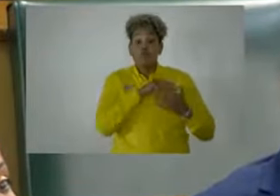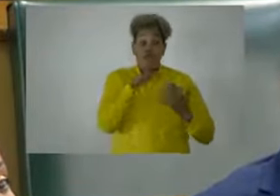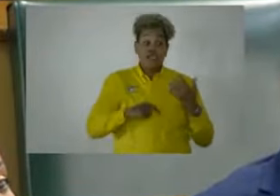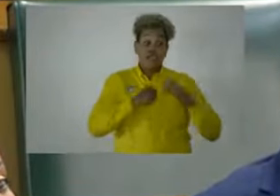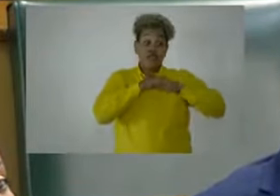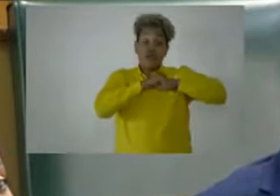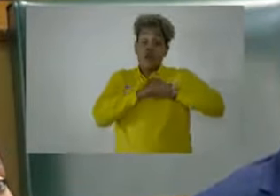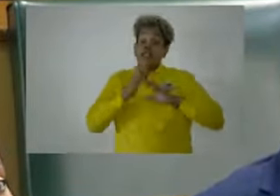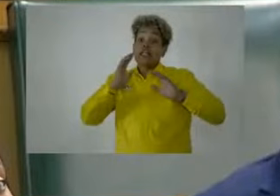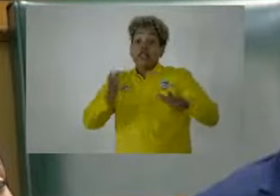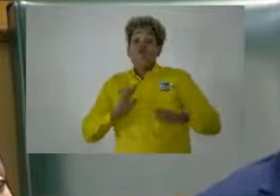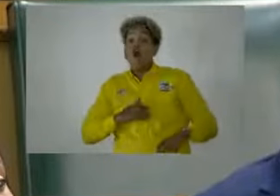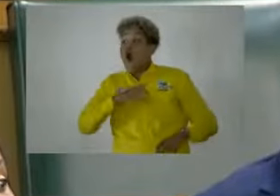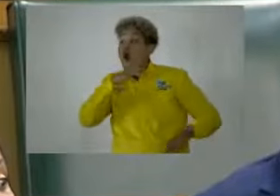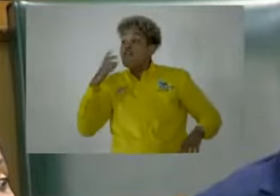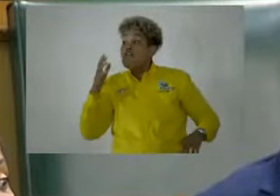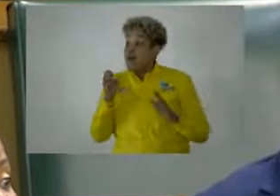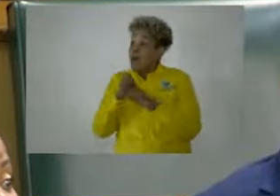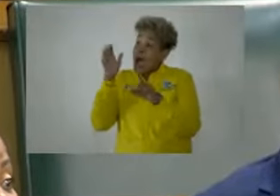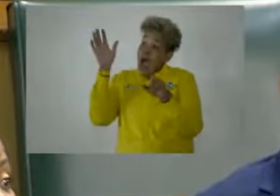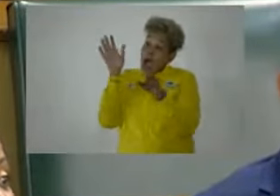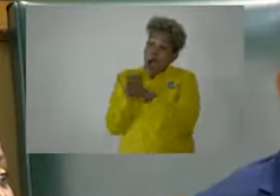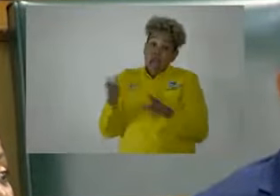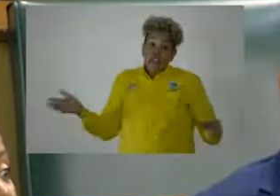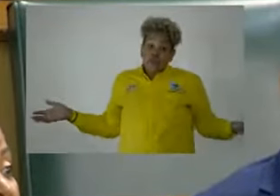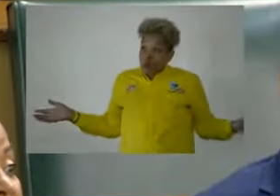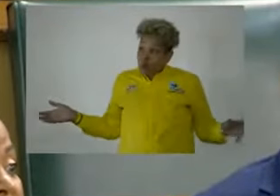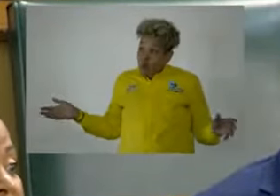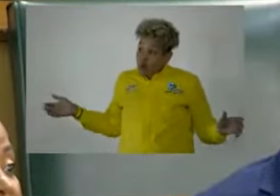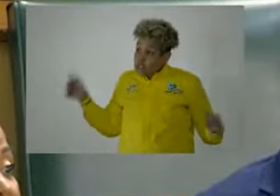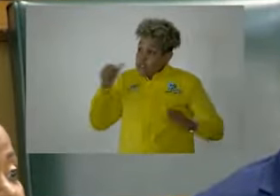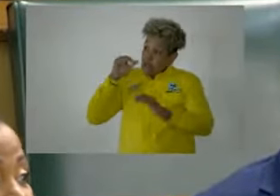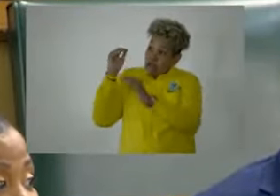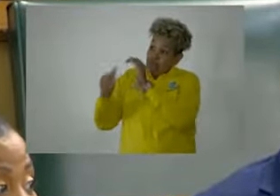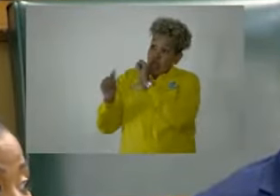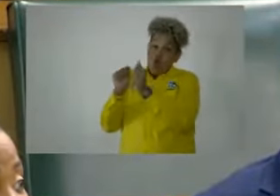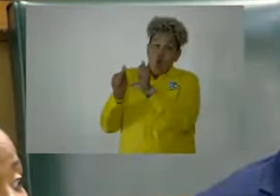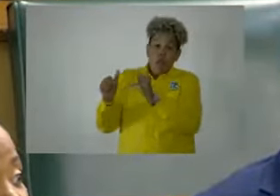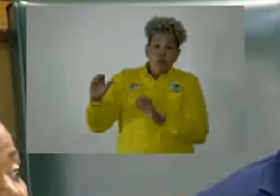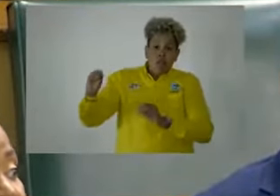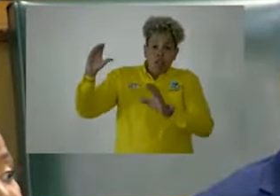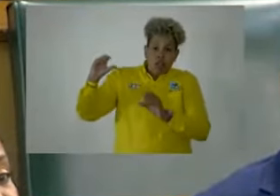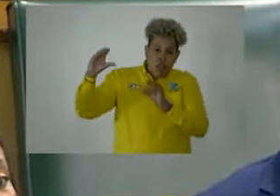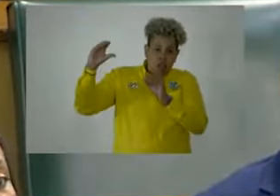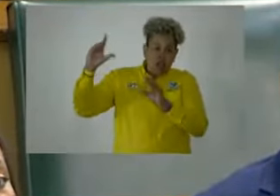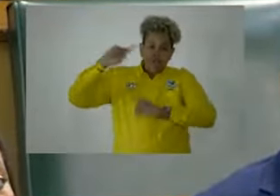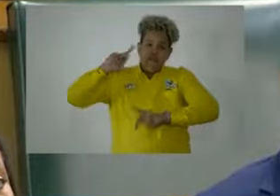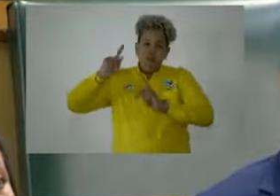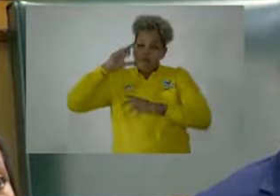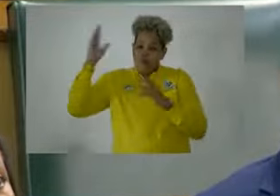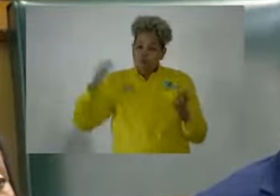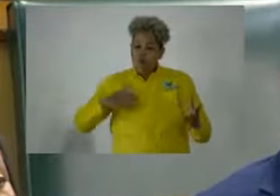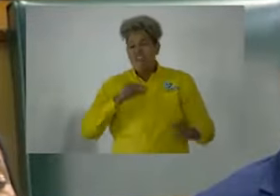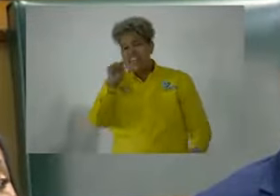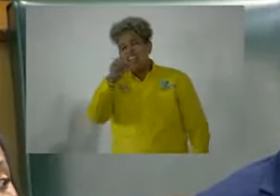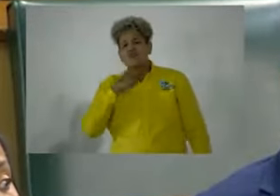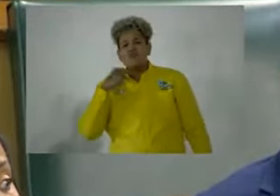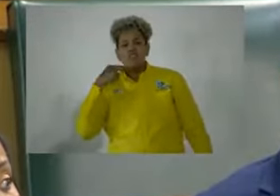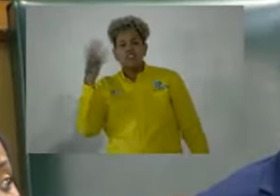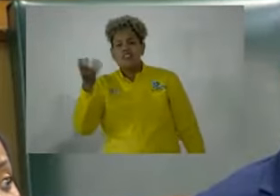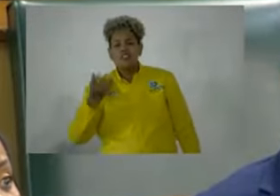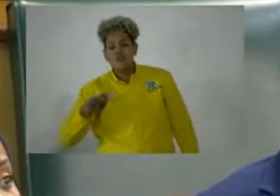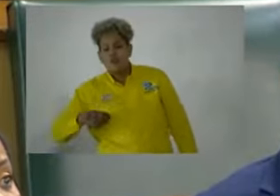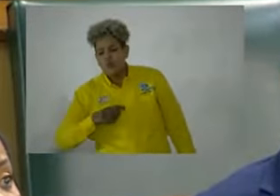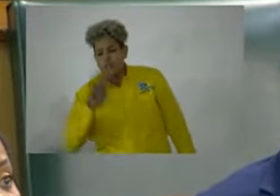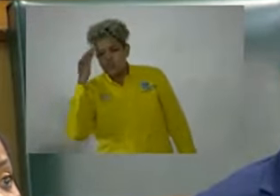protection leaves our farmers very exposed to unfair competition from importers who have little risk.